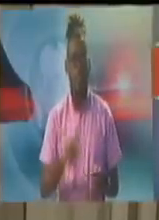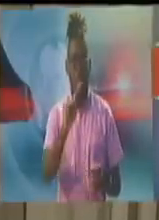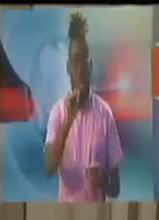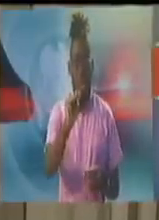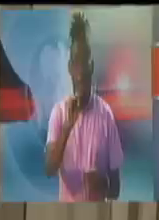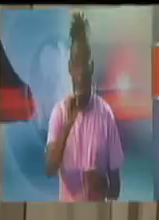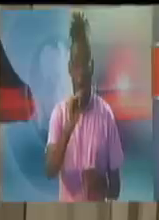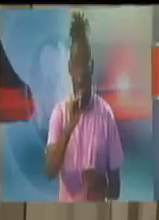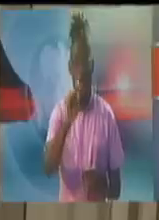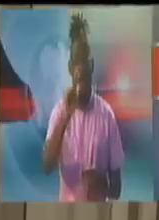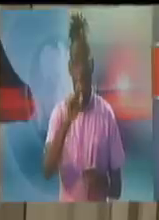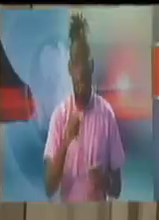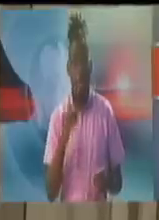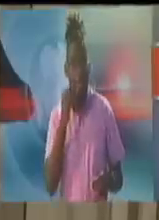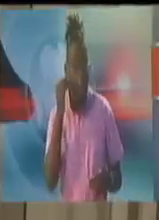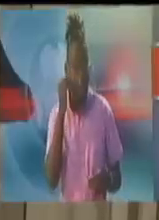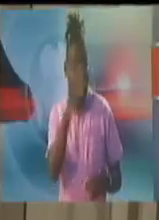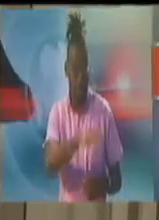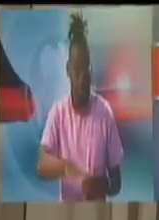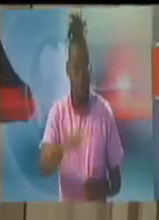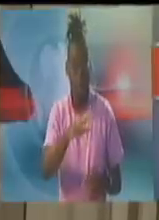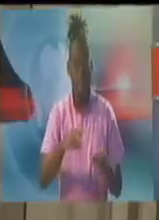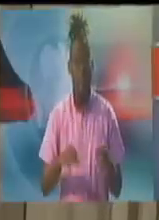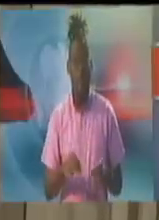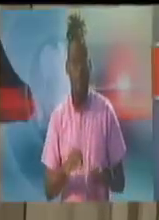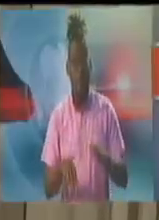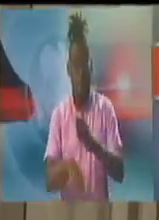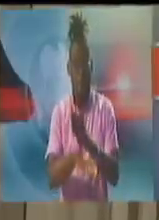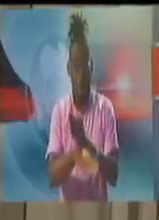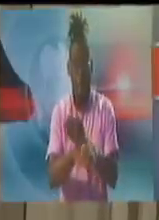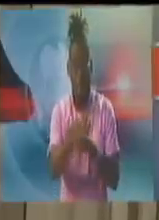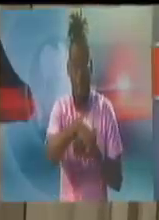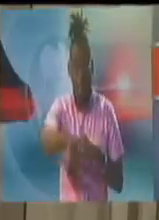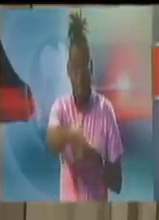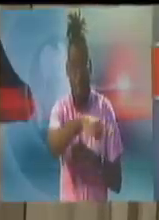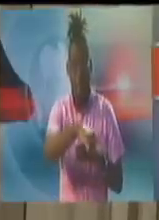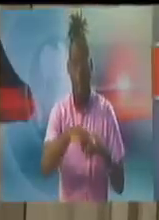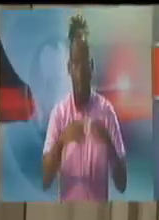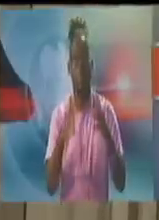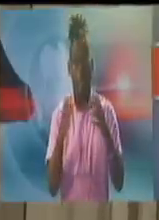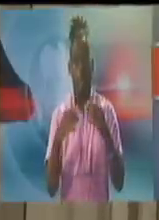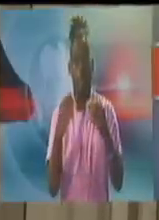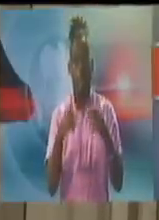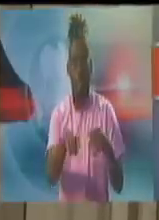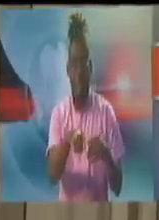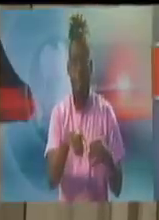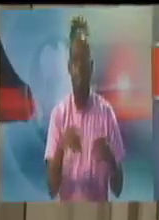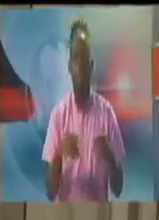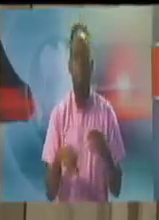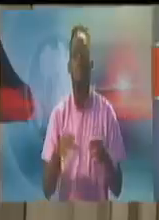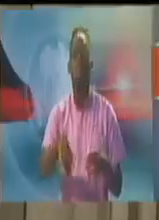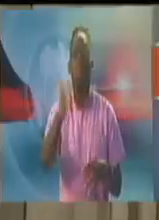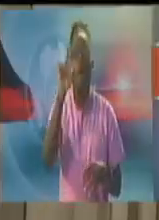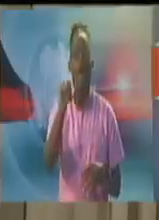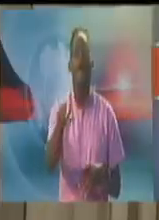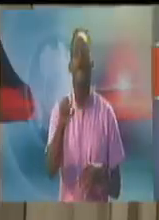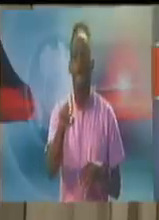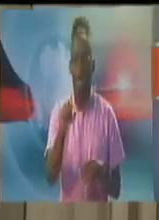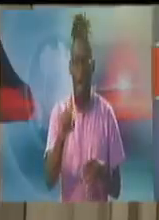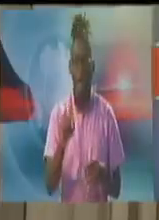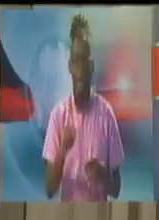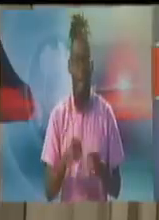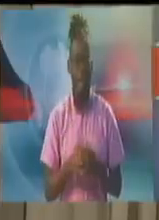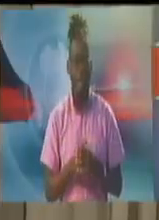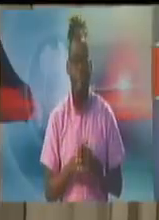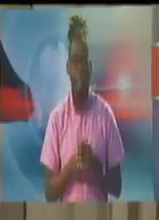great success story. I'd like to take the opportunity. We turned that venue along with the Trinidad and Tobago Defence Force and the Ministry of